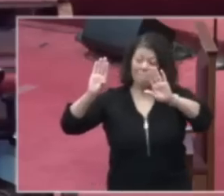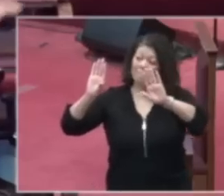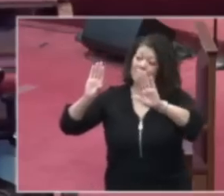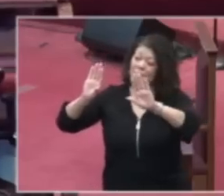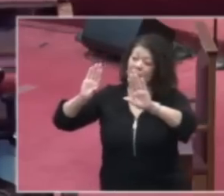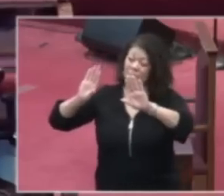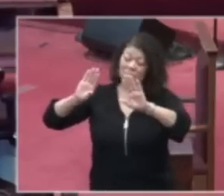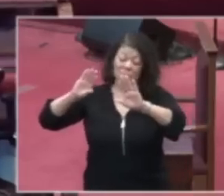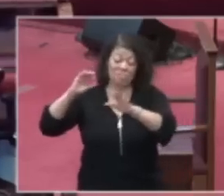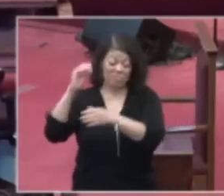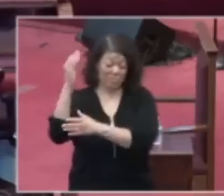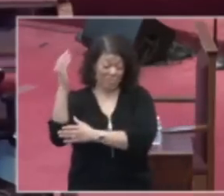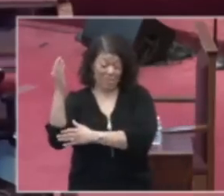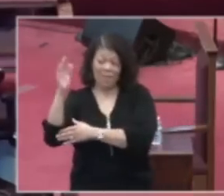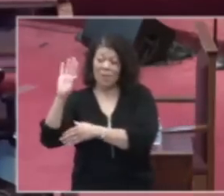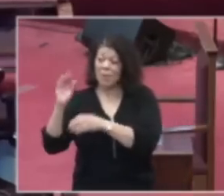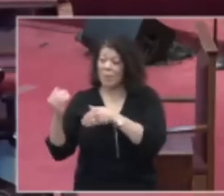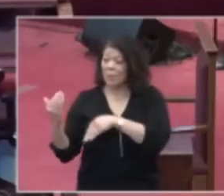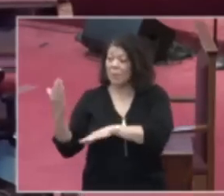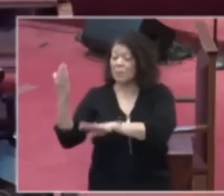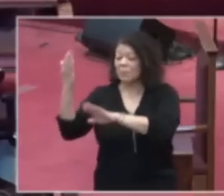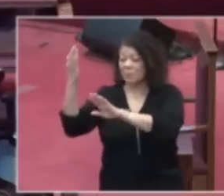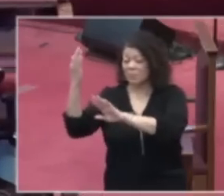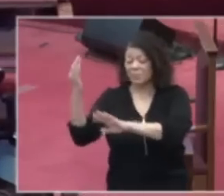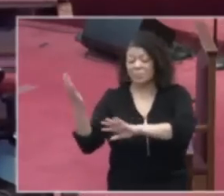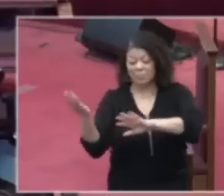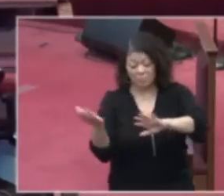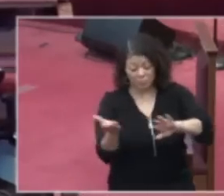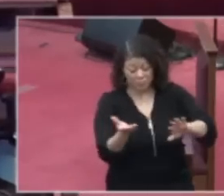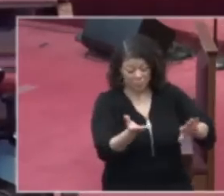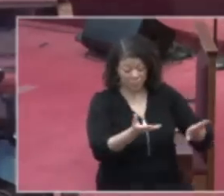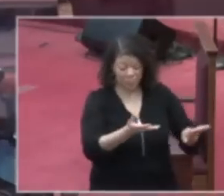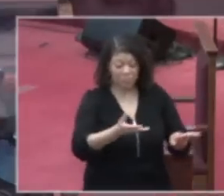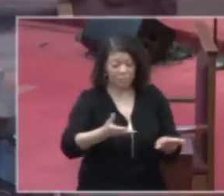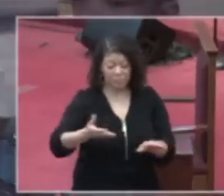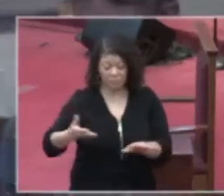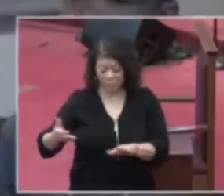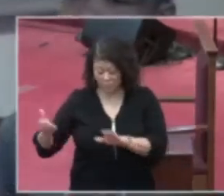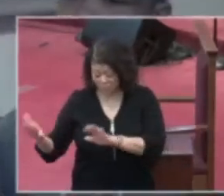Together, you provide the